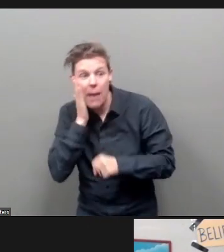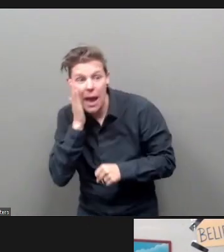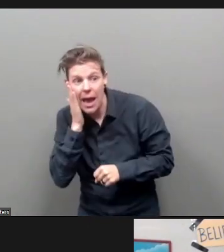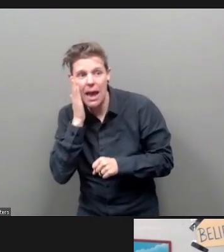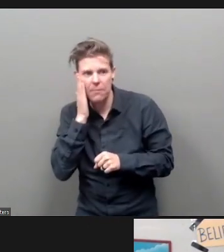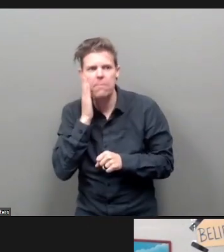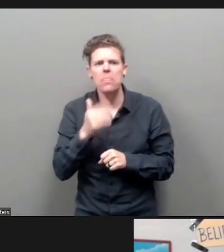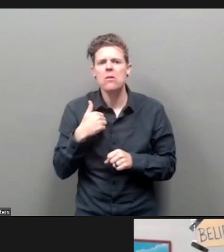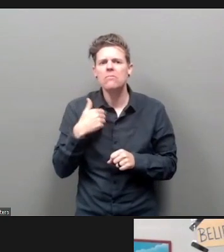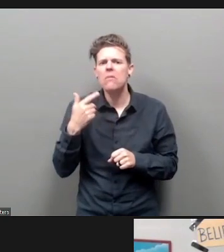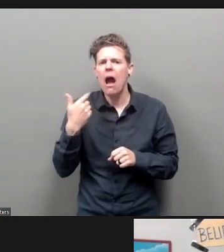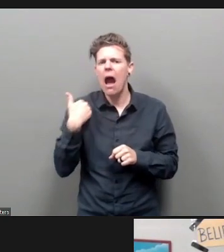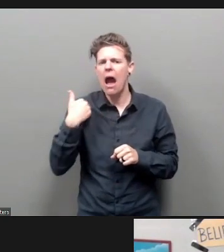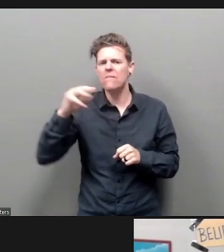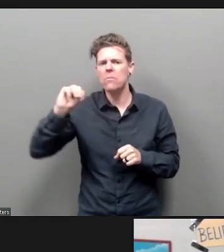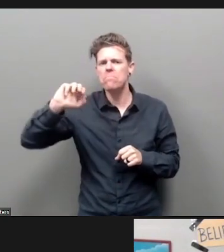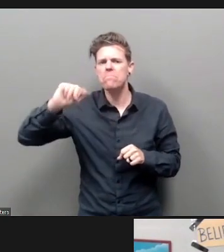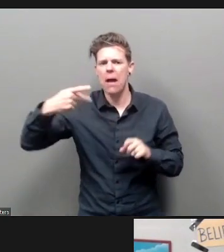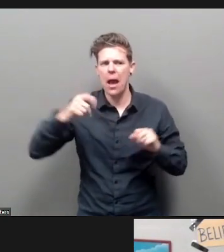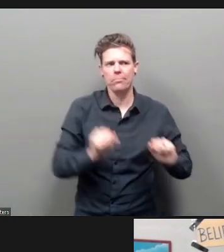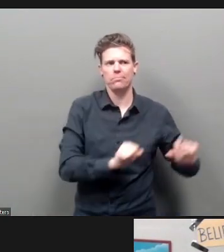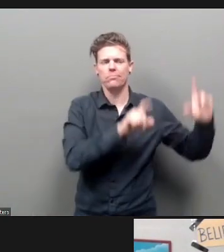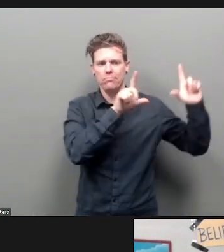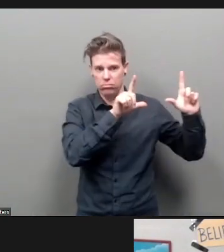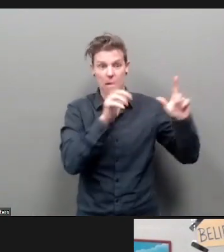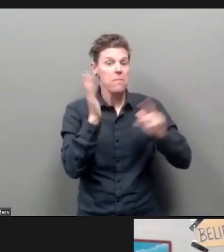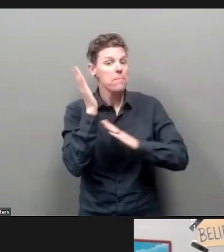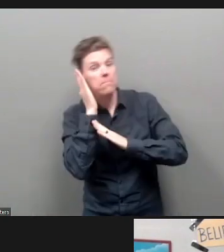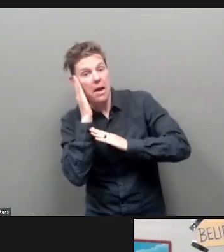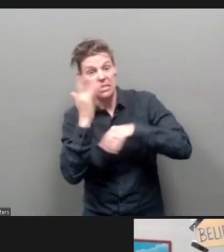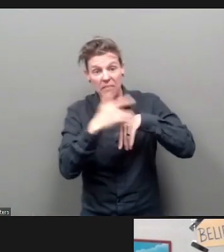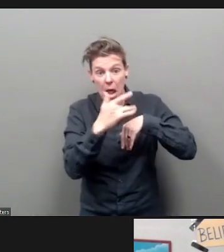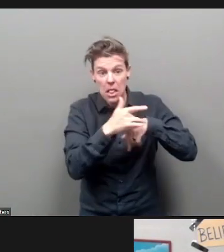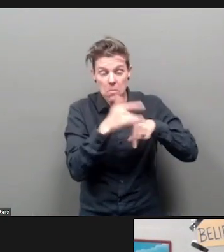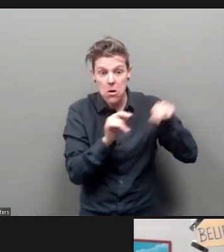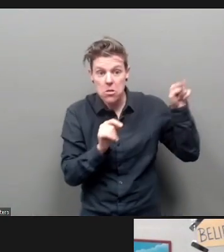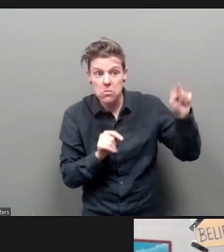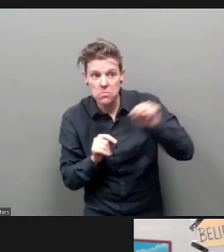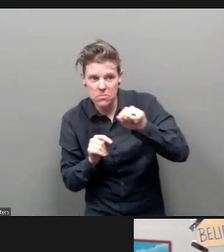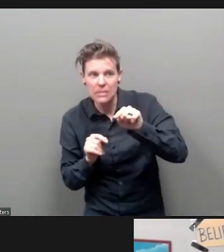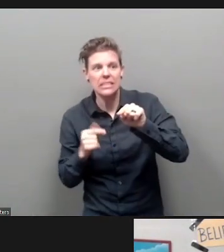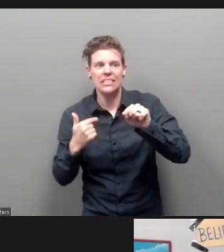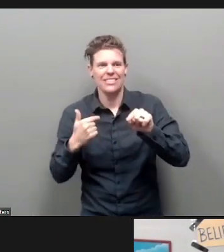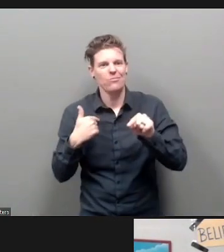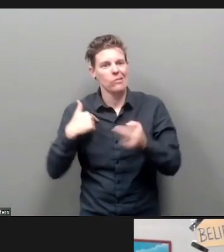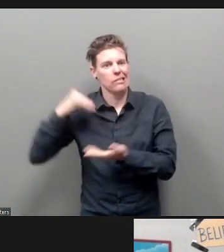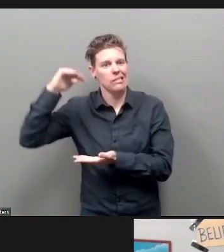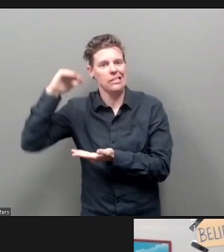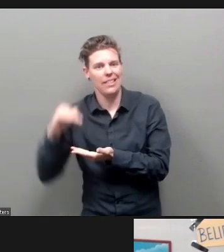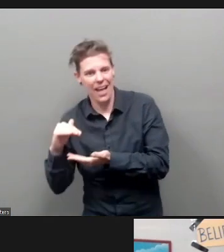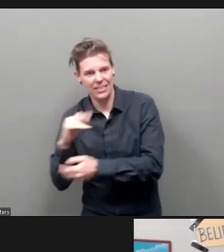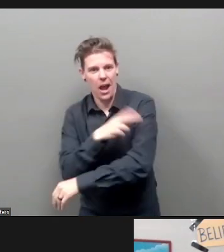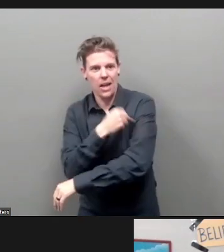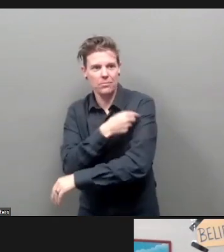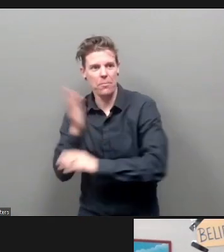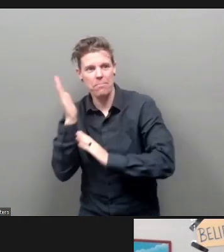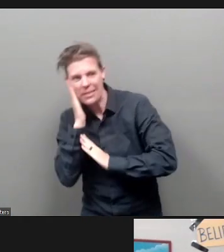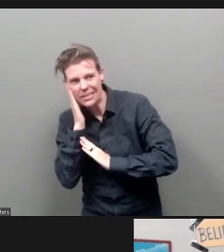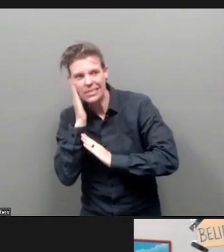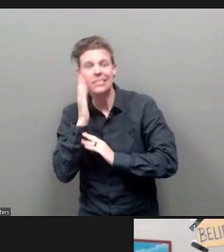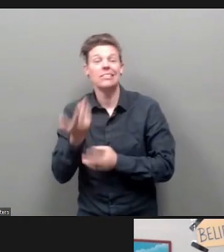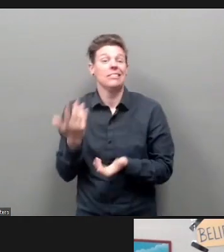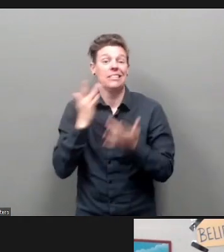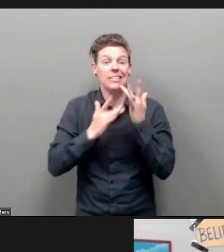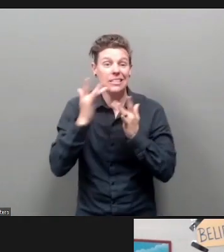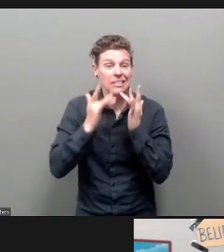available. We've had less hospital beds, less doctors and nurses than most states. We're usually in the bottom third